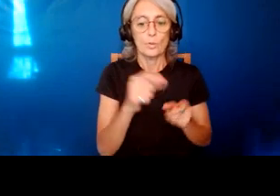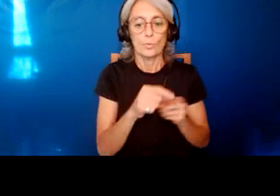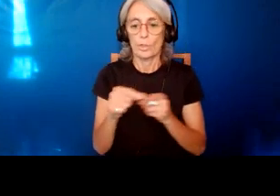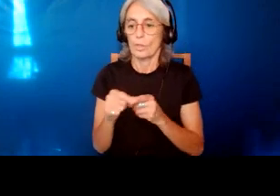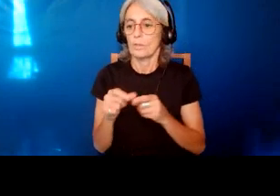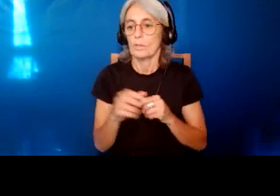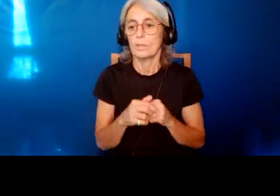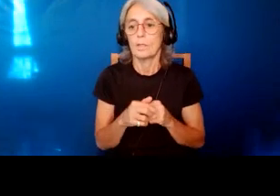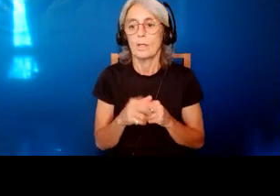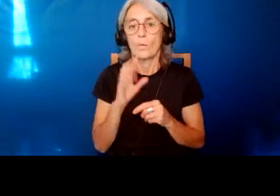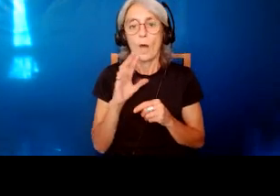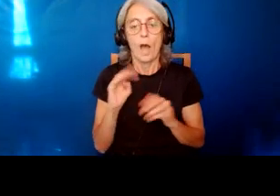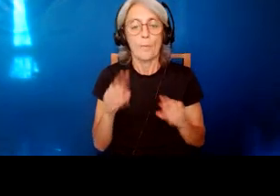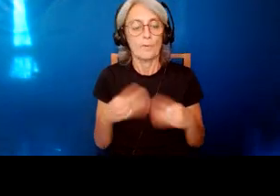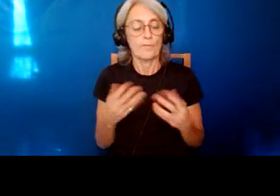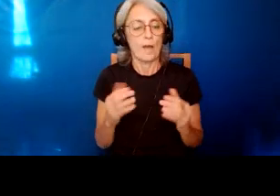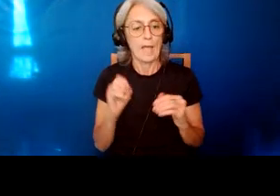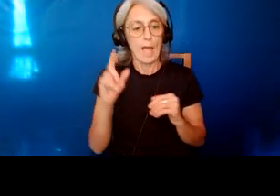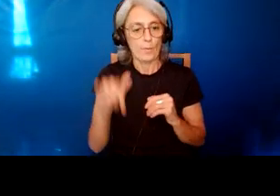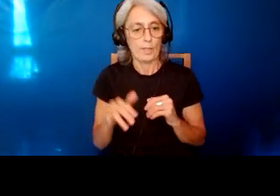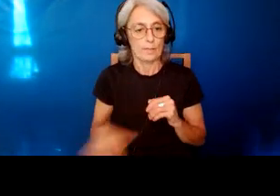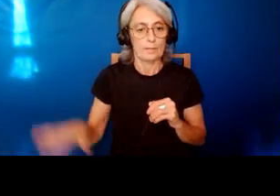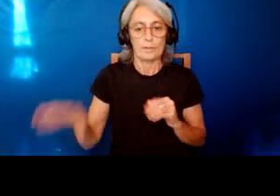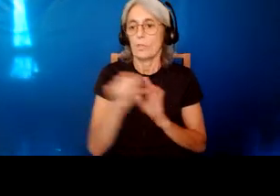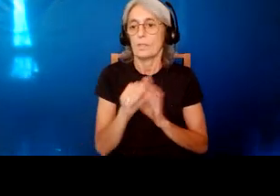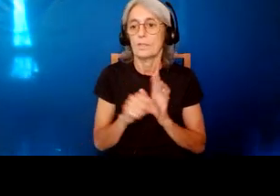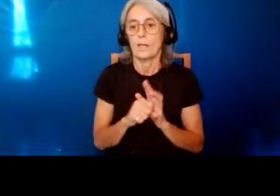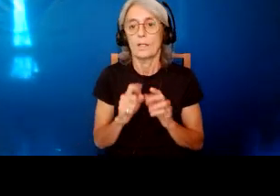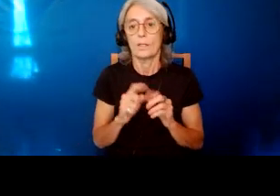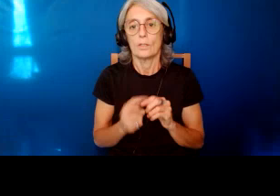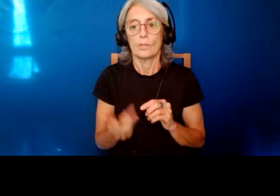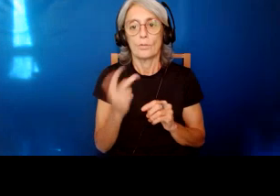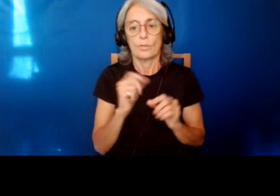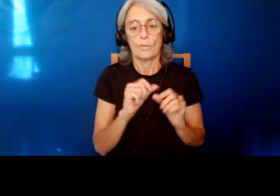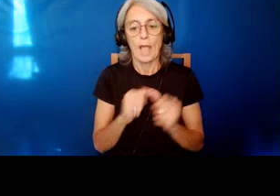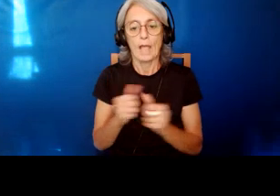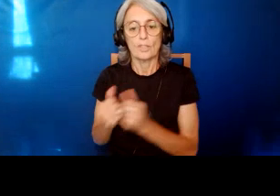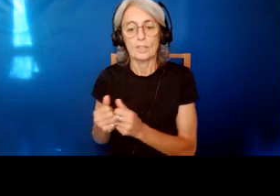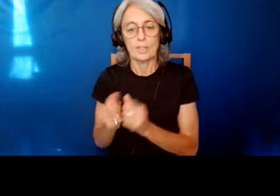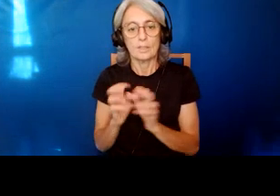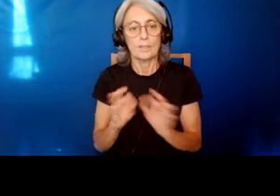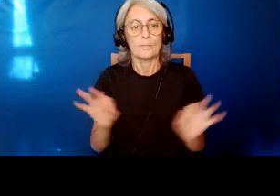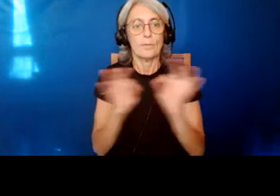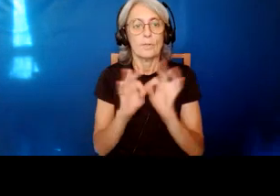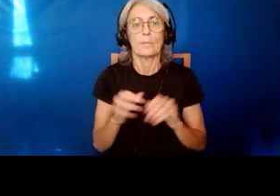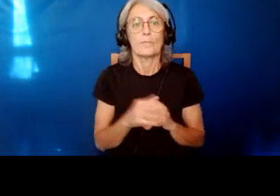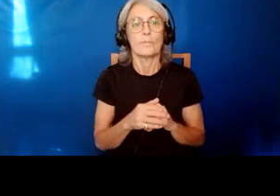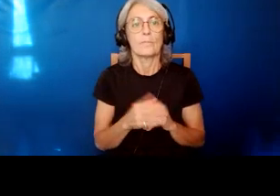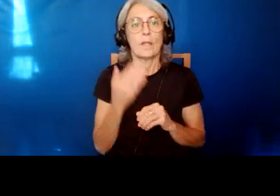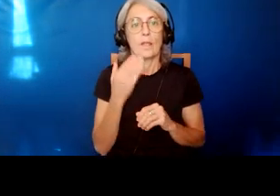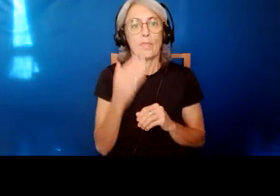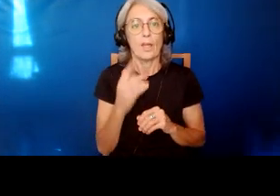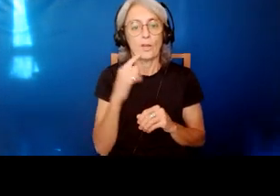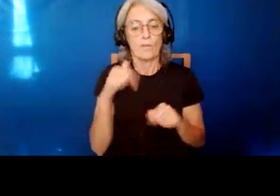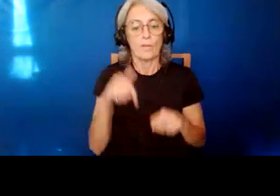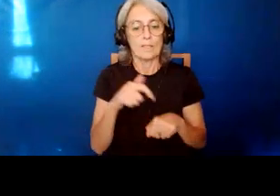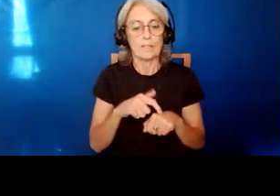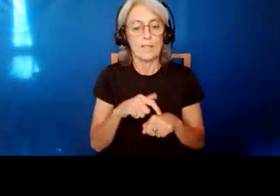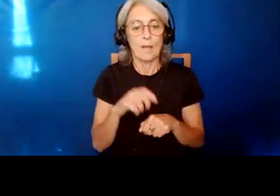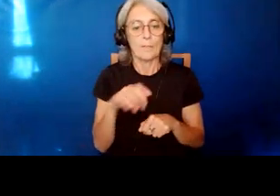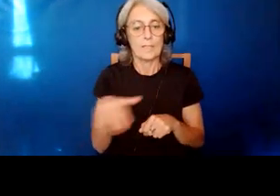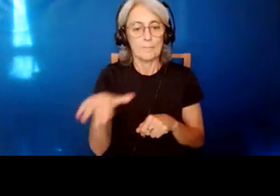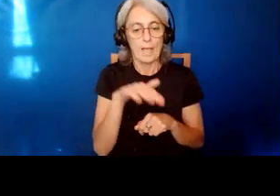providing equity across the state to the three agencies is vitally important. So thank you for this time and space, and for the